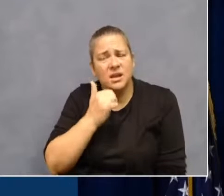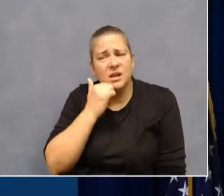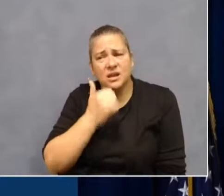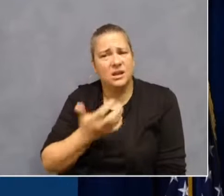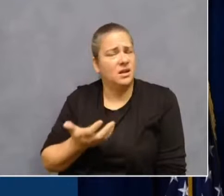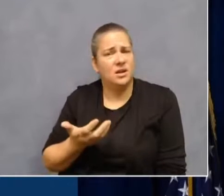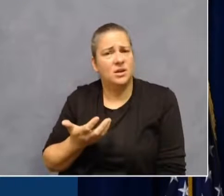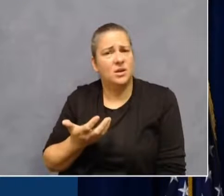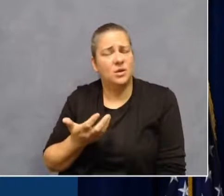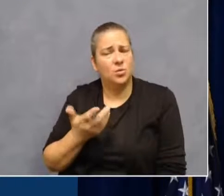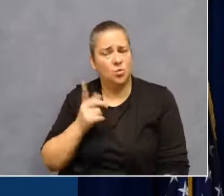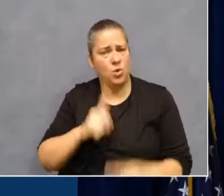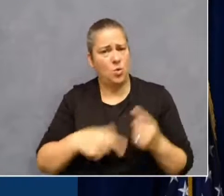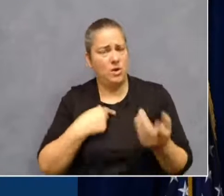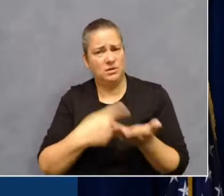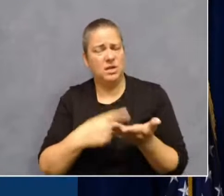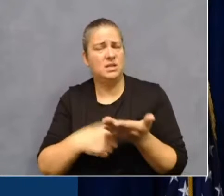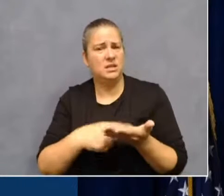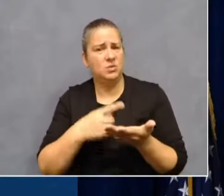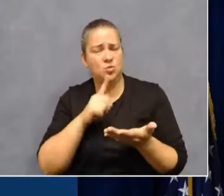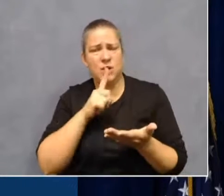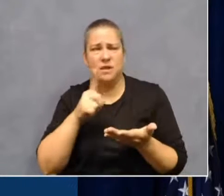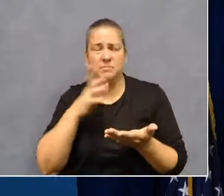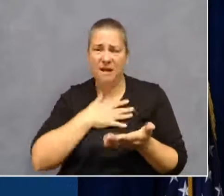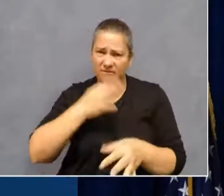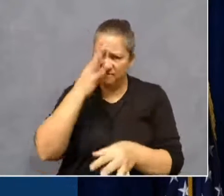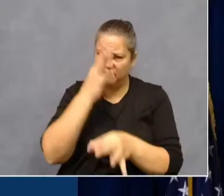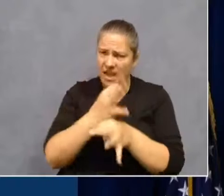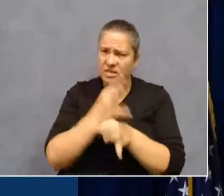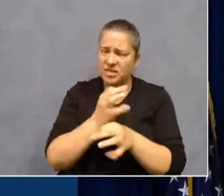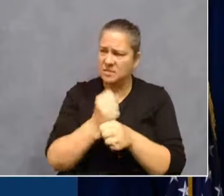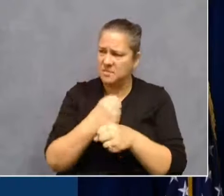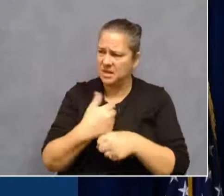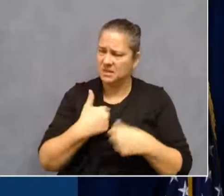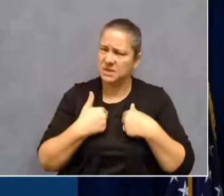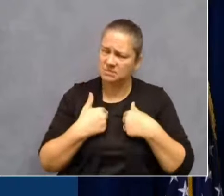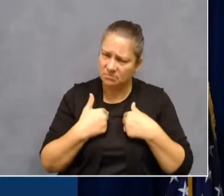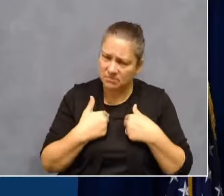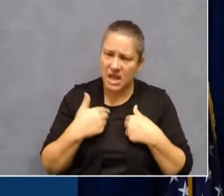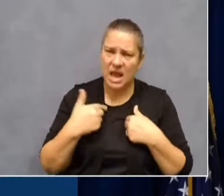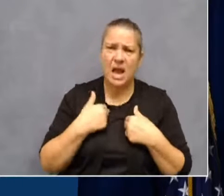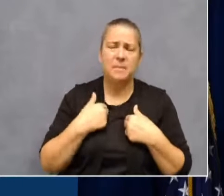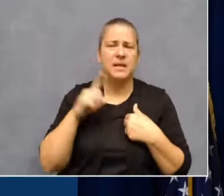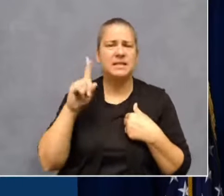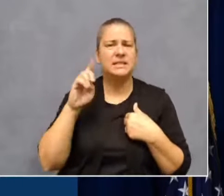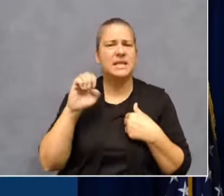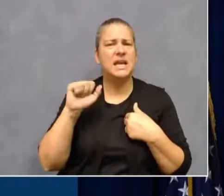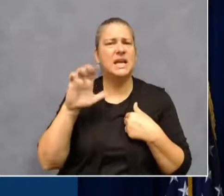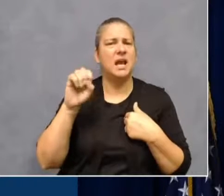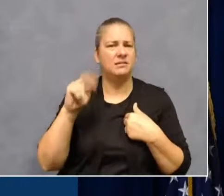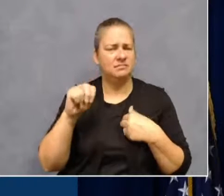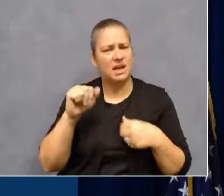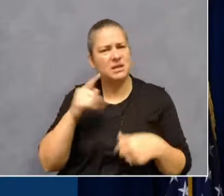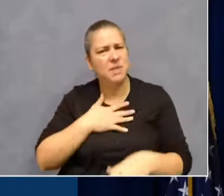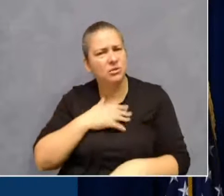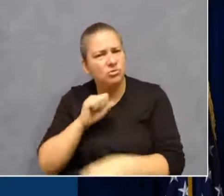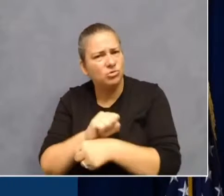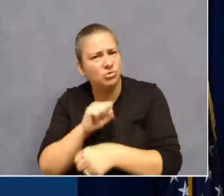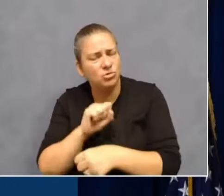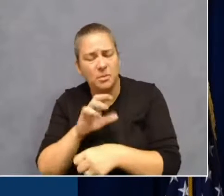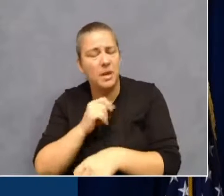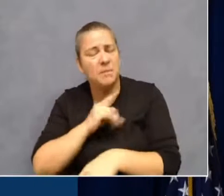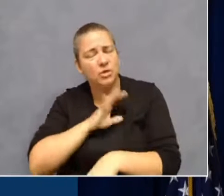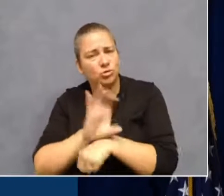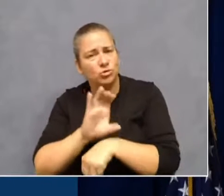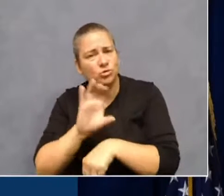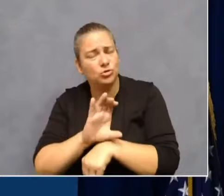talked. It's something that drives me. I'm a deacon in my church, and we could win this